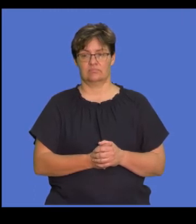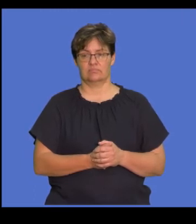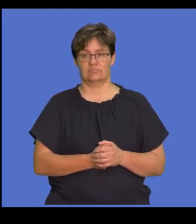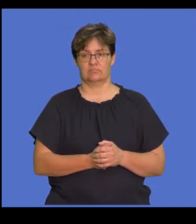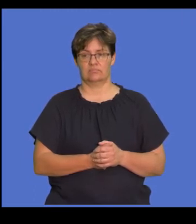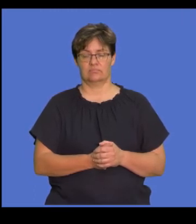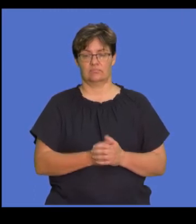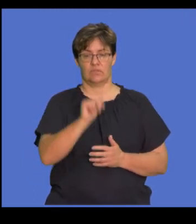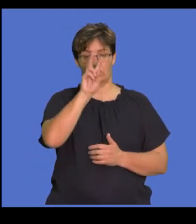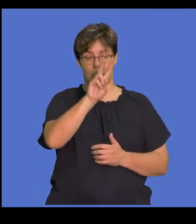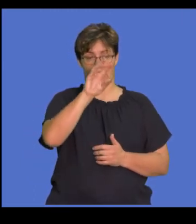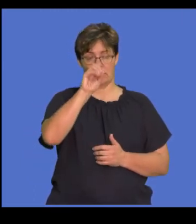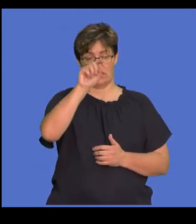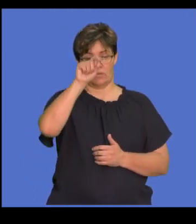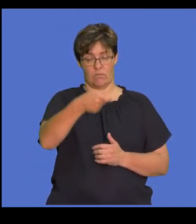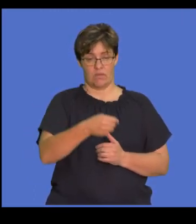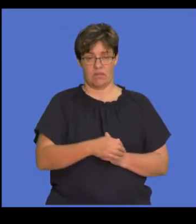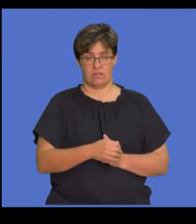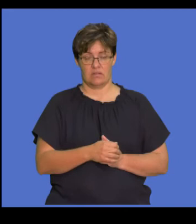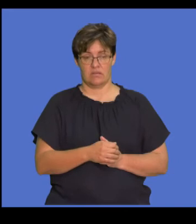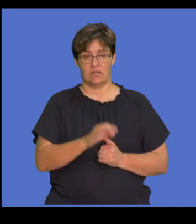This will be